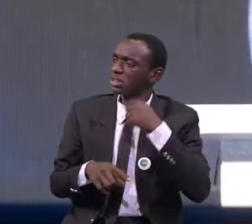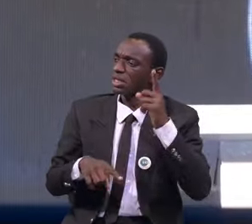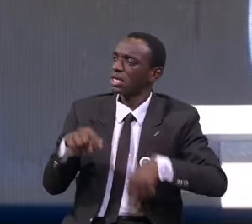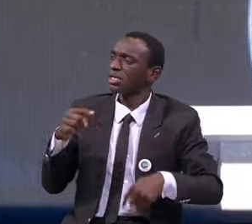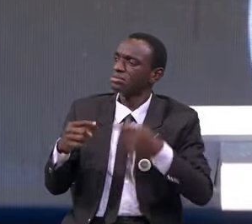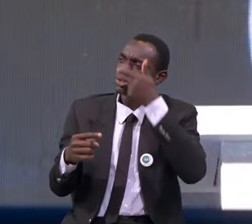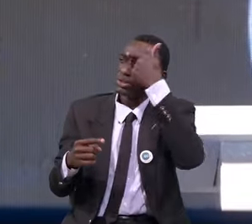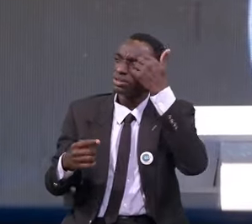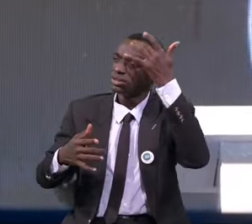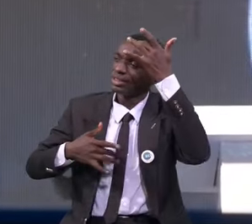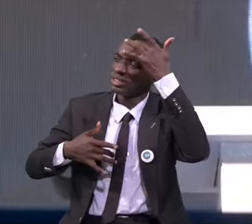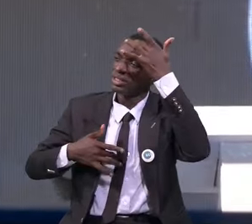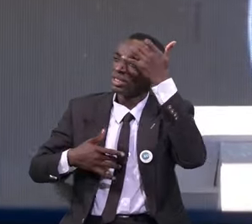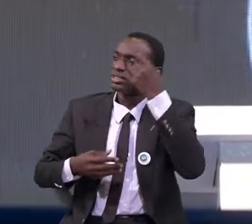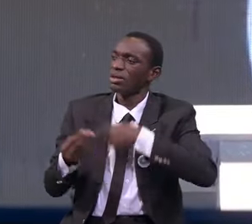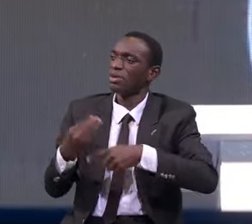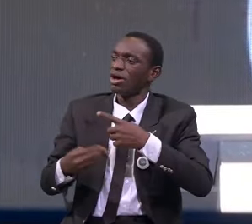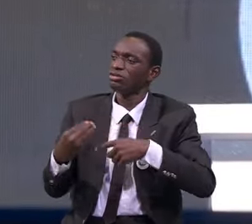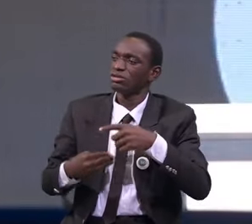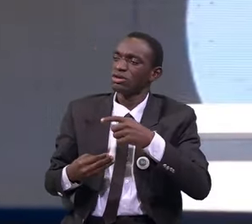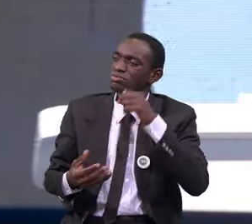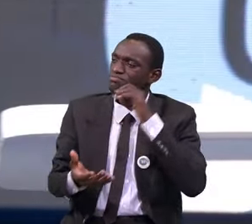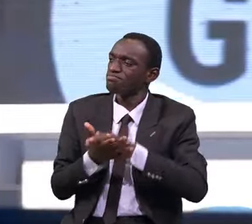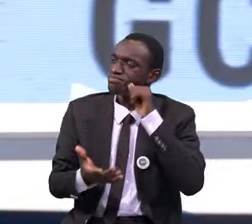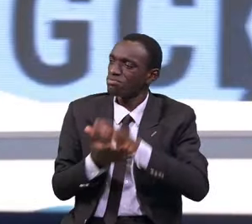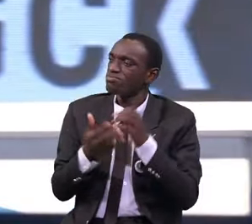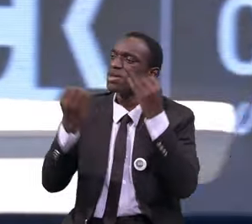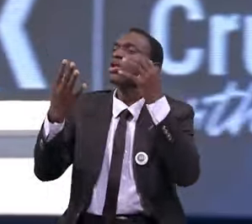polygamy is from generation to generation.